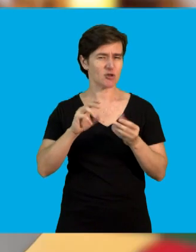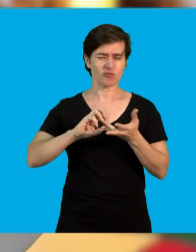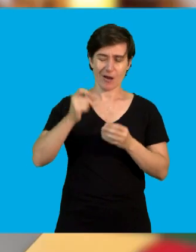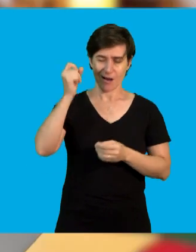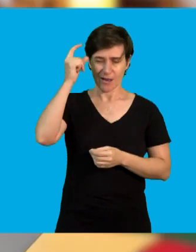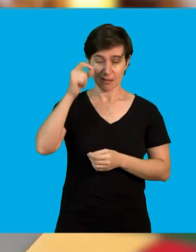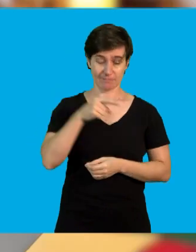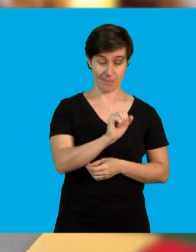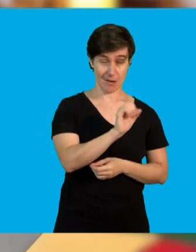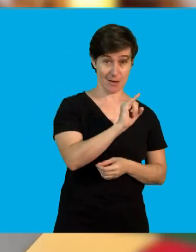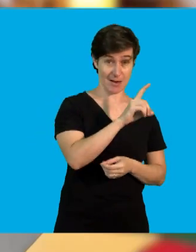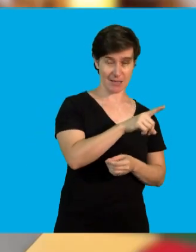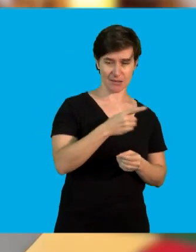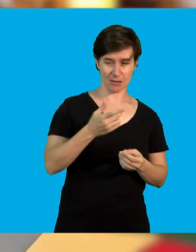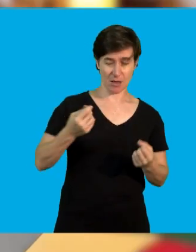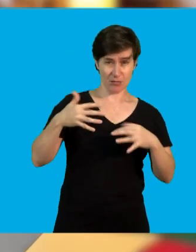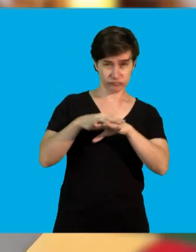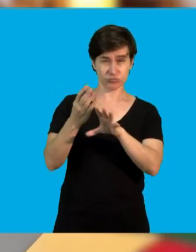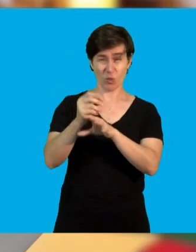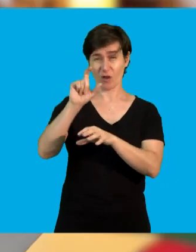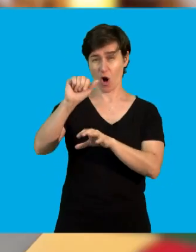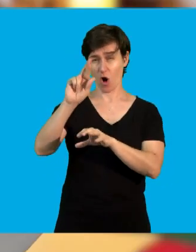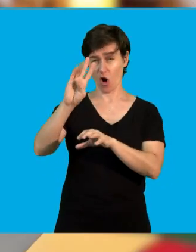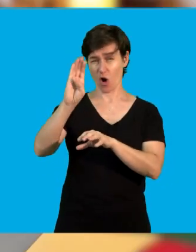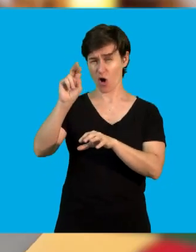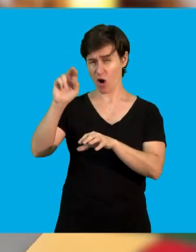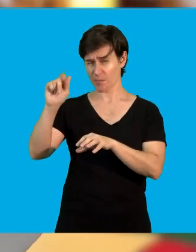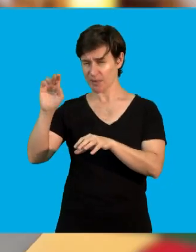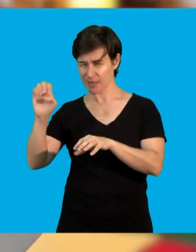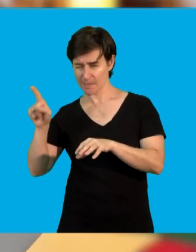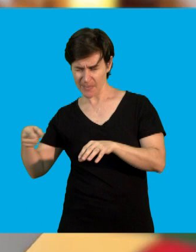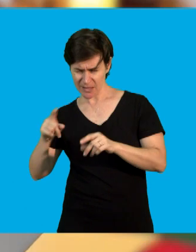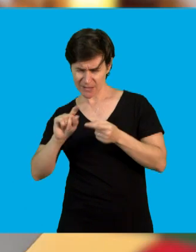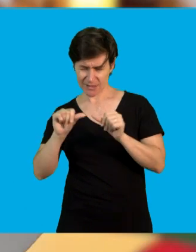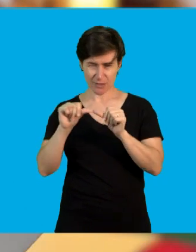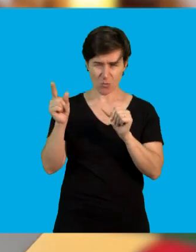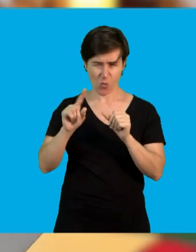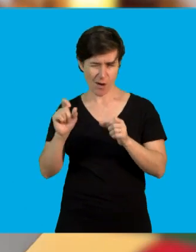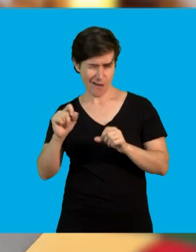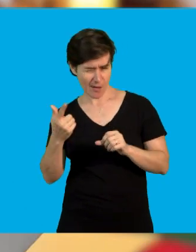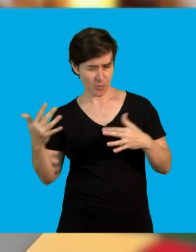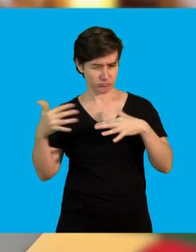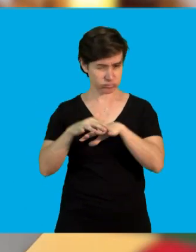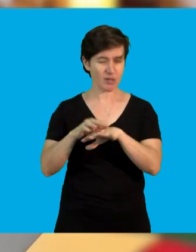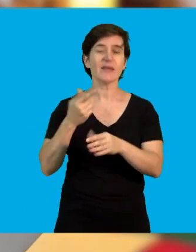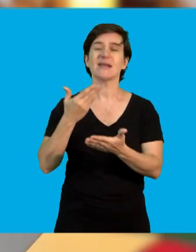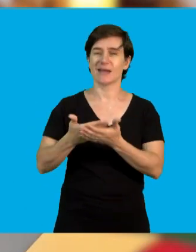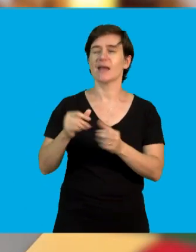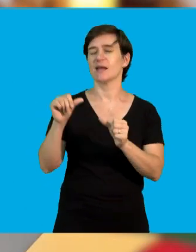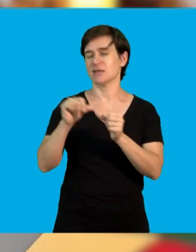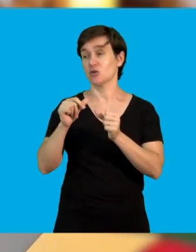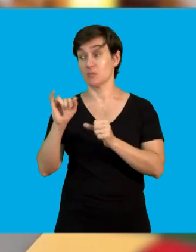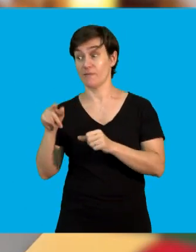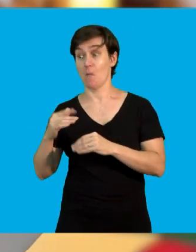understand what happens when an acid reacts with a carbonate. So then from there, you can be able to tell if whether a metal carbonate is either a